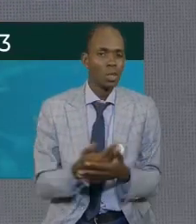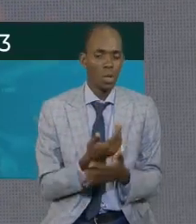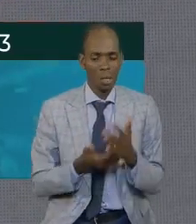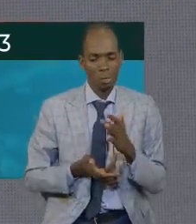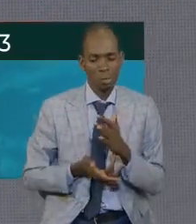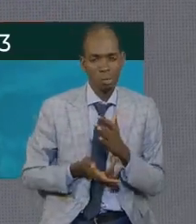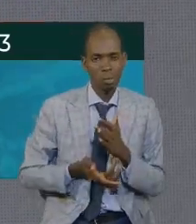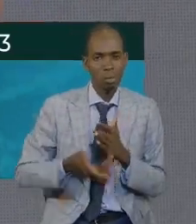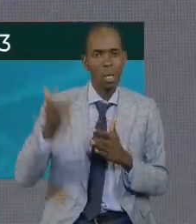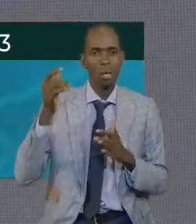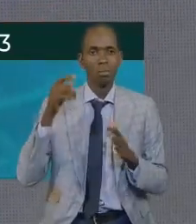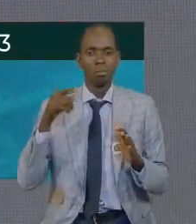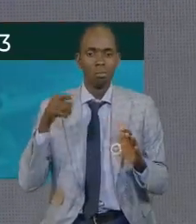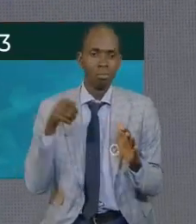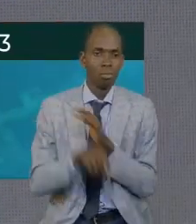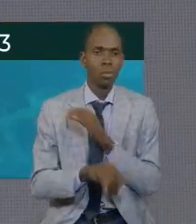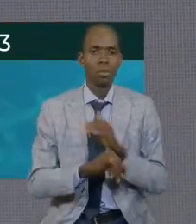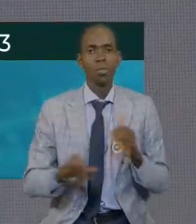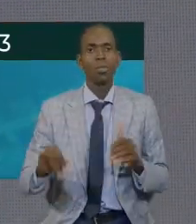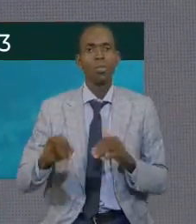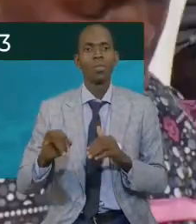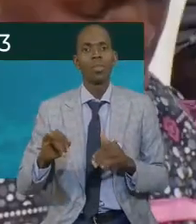threshing instruments